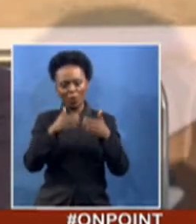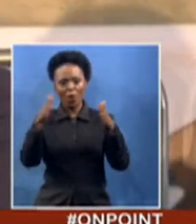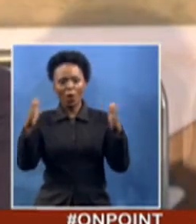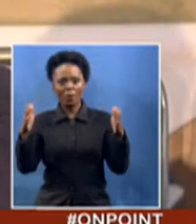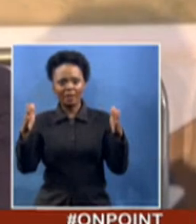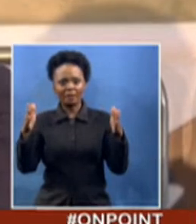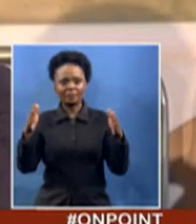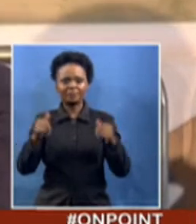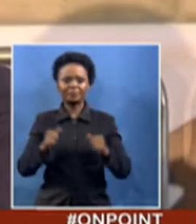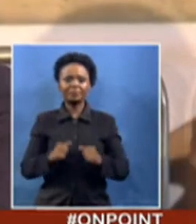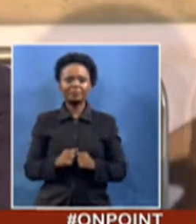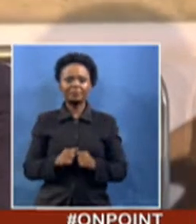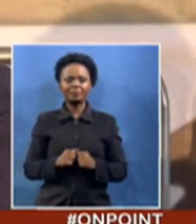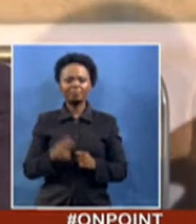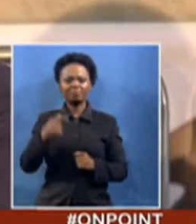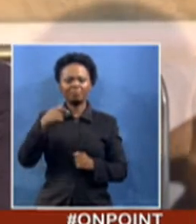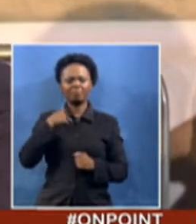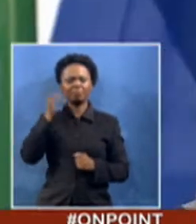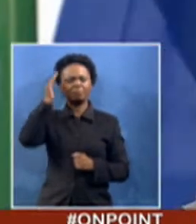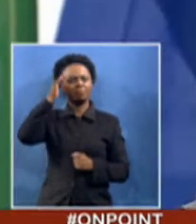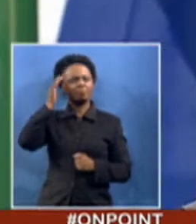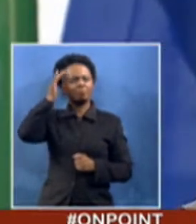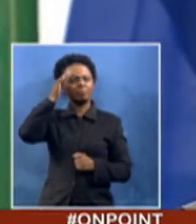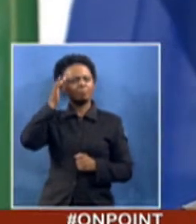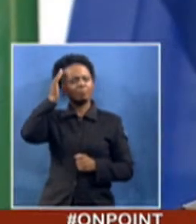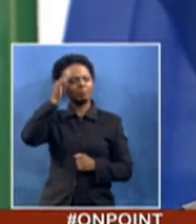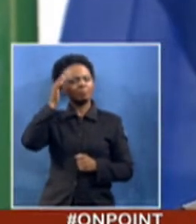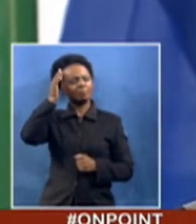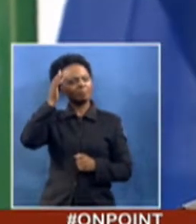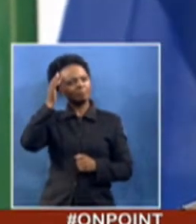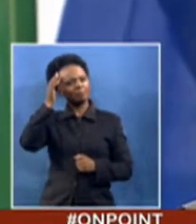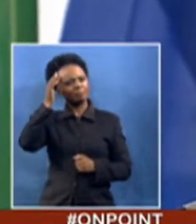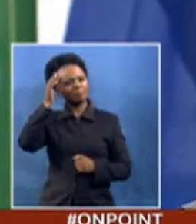what goes through my mind is that